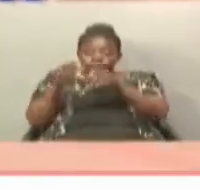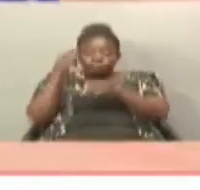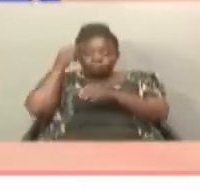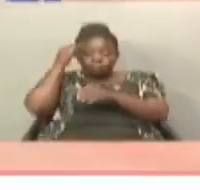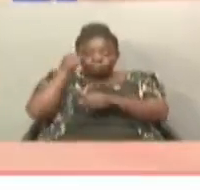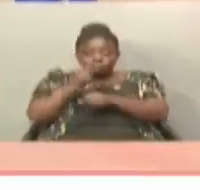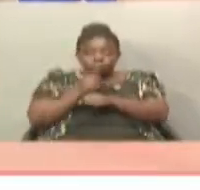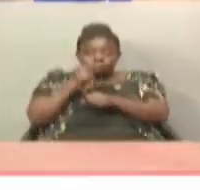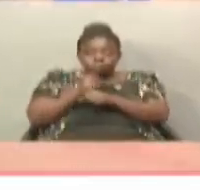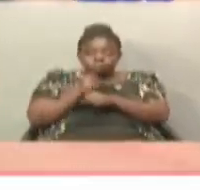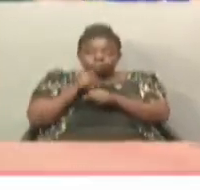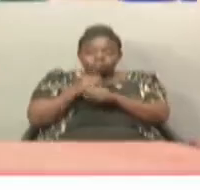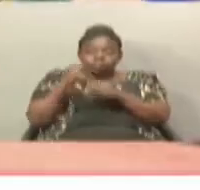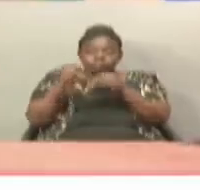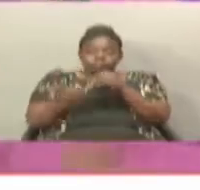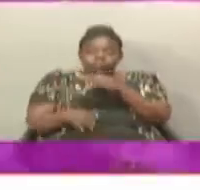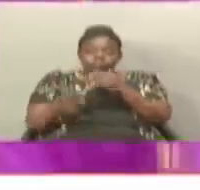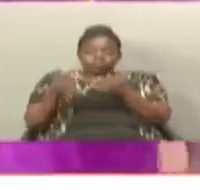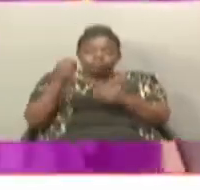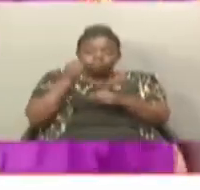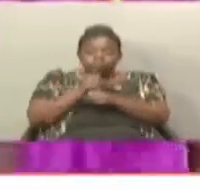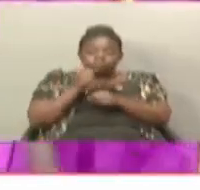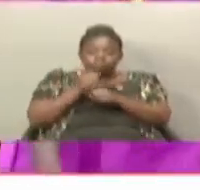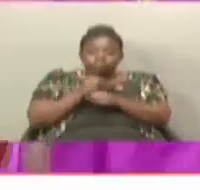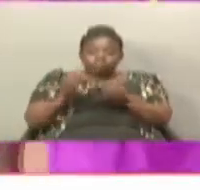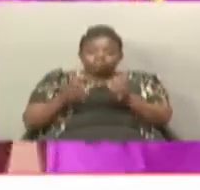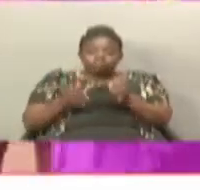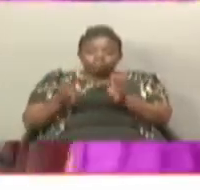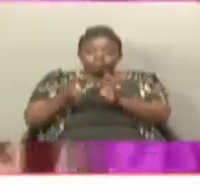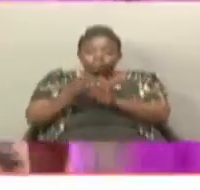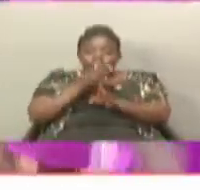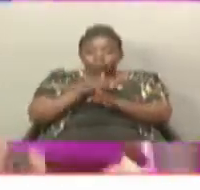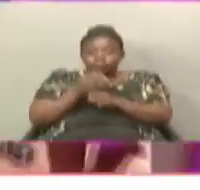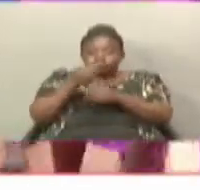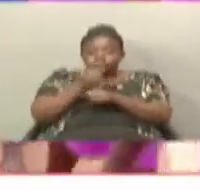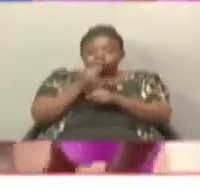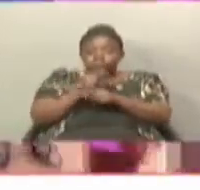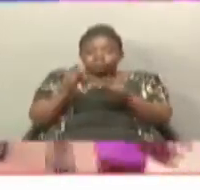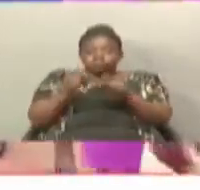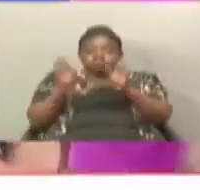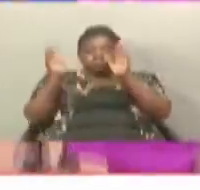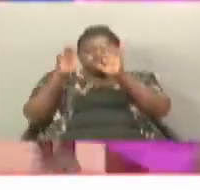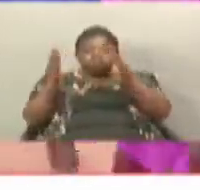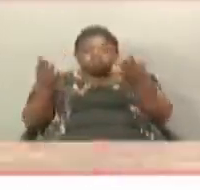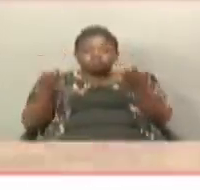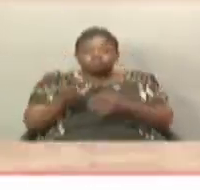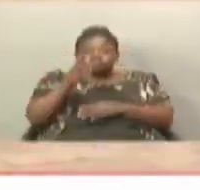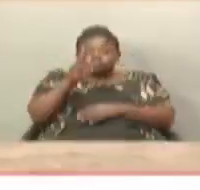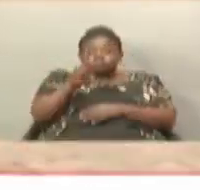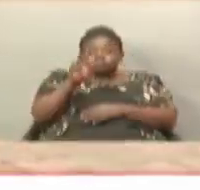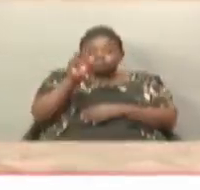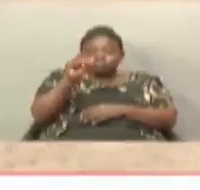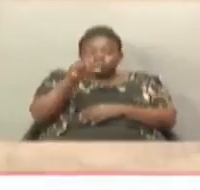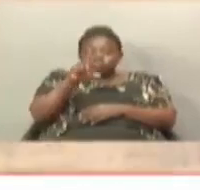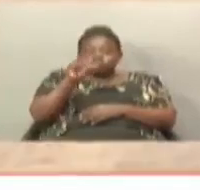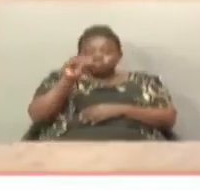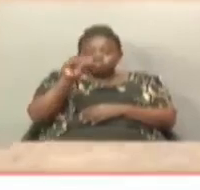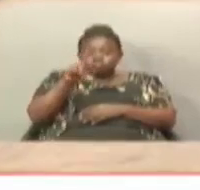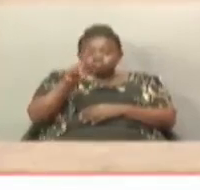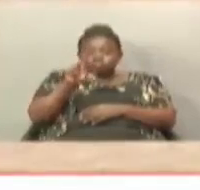abaana ab'obuwala mu Uganda ekya Uganda Girls Guides Association ng'ebikujjuko bibadde ku kisaawe Kololo.